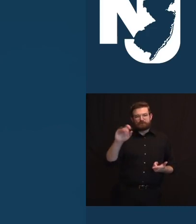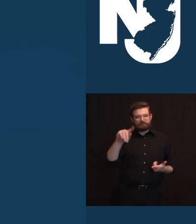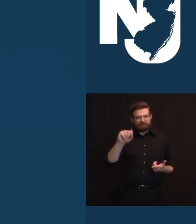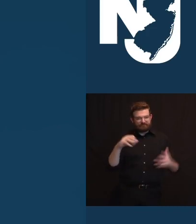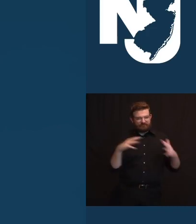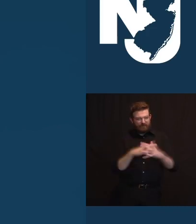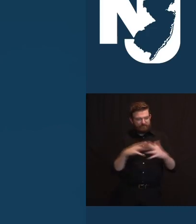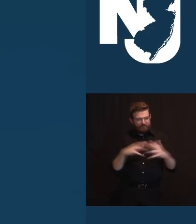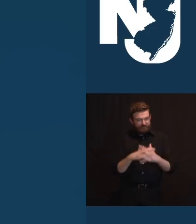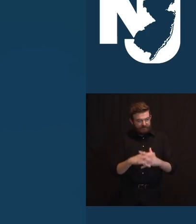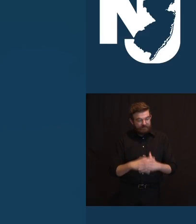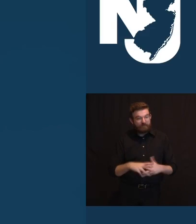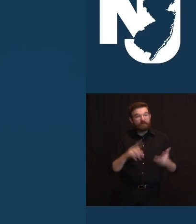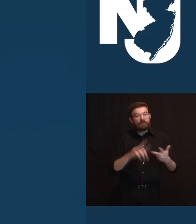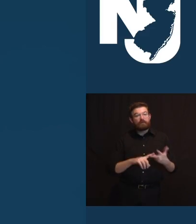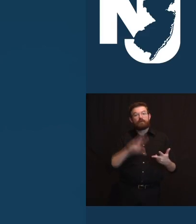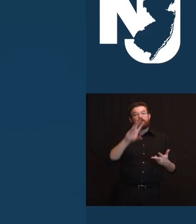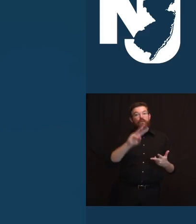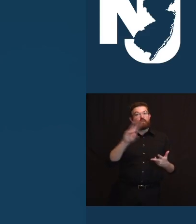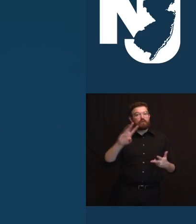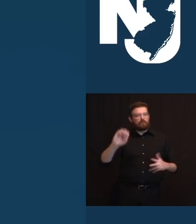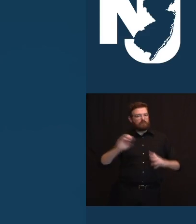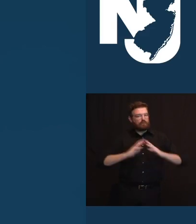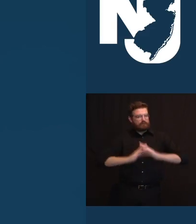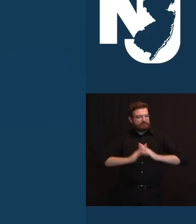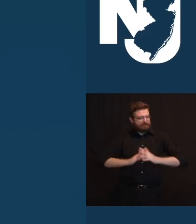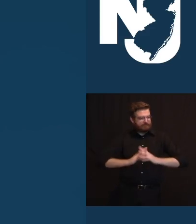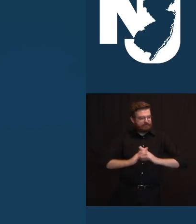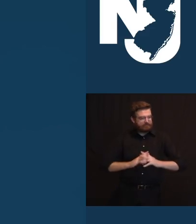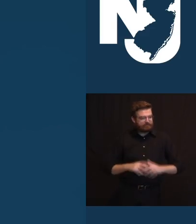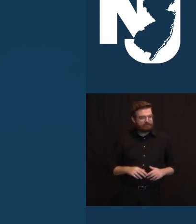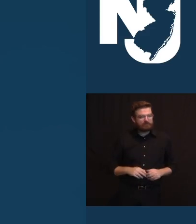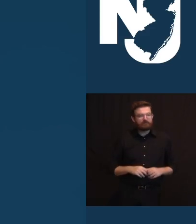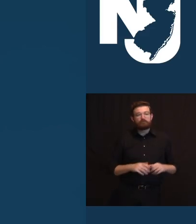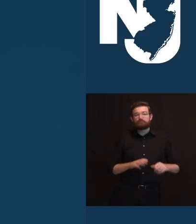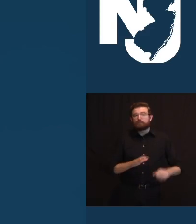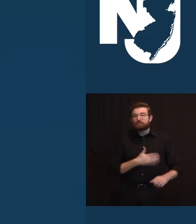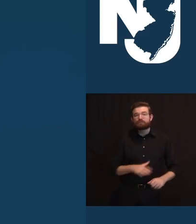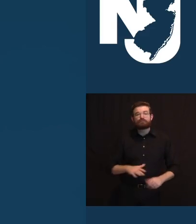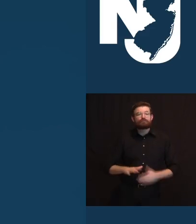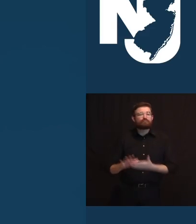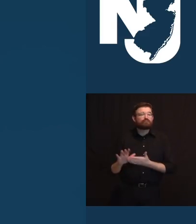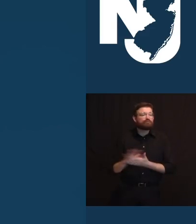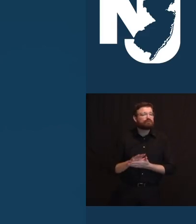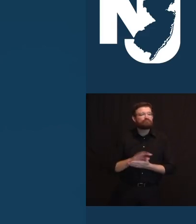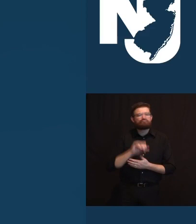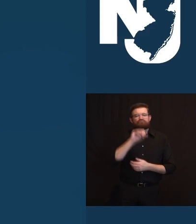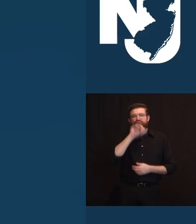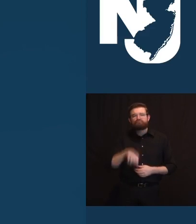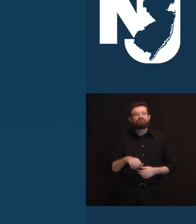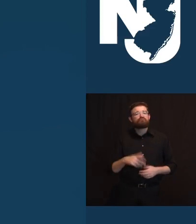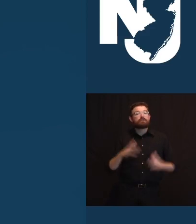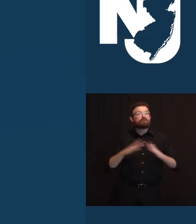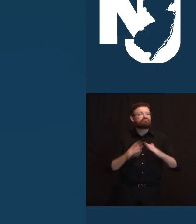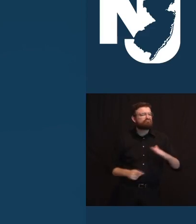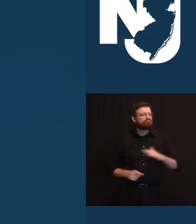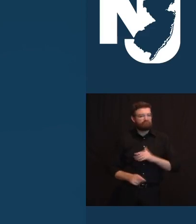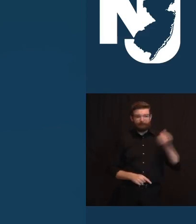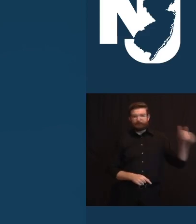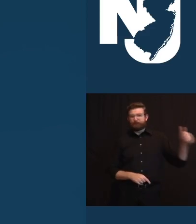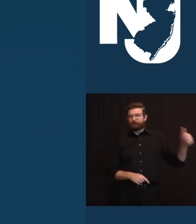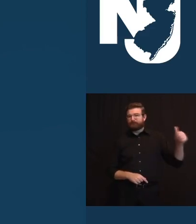loved music and movies. He loved a good adventure into the city, including by himself, to join the throngs in the Canyon of Heroes